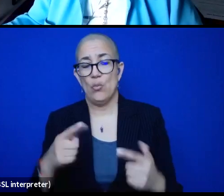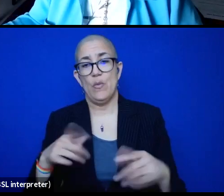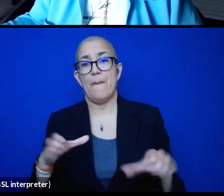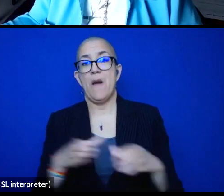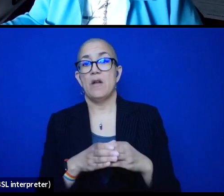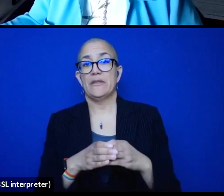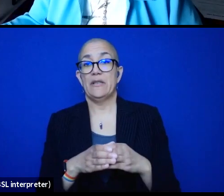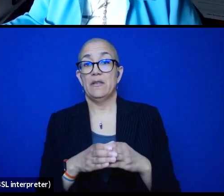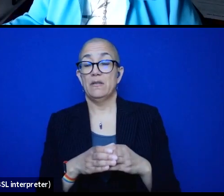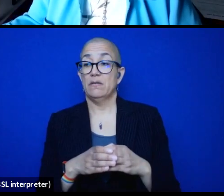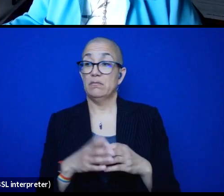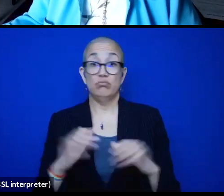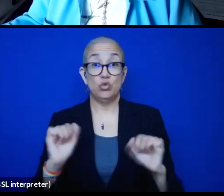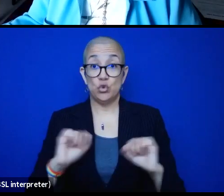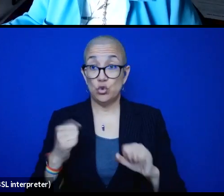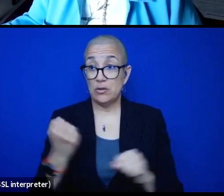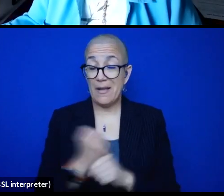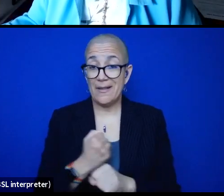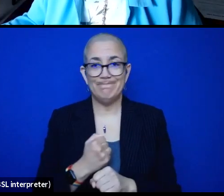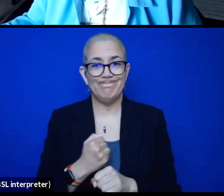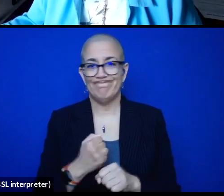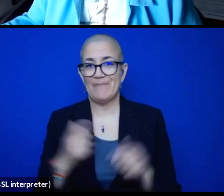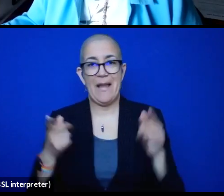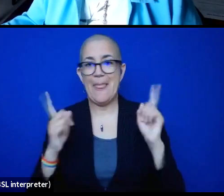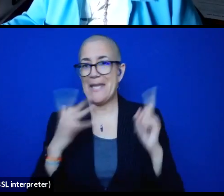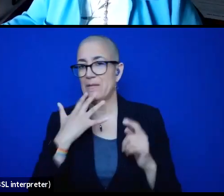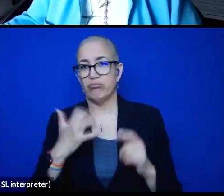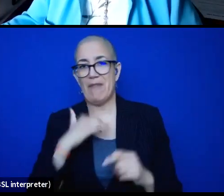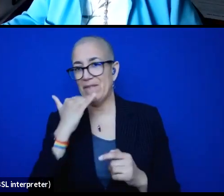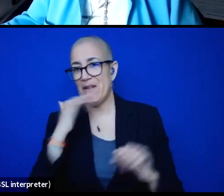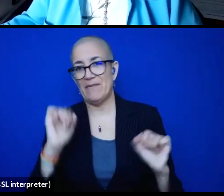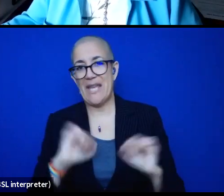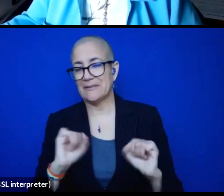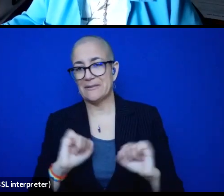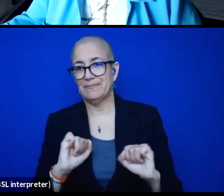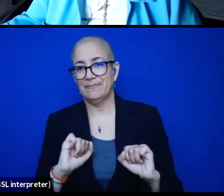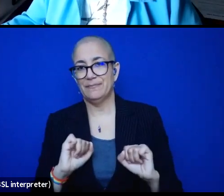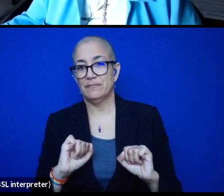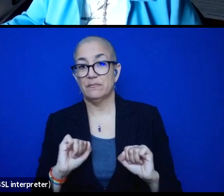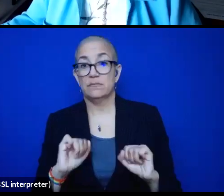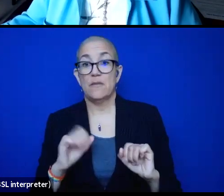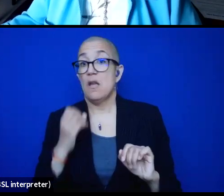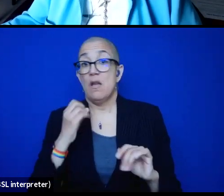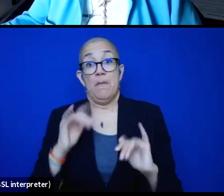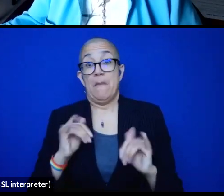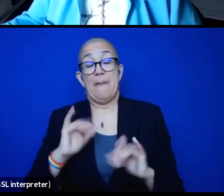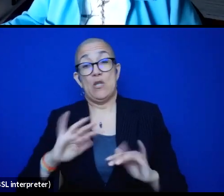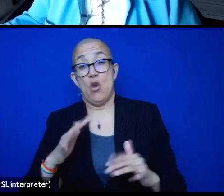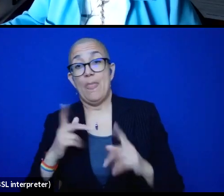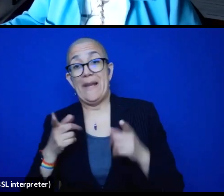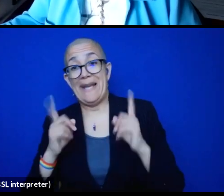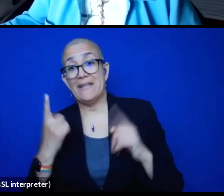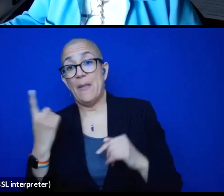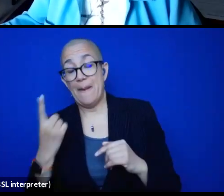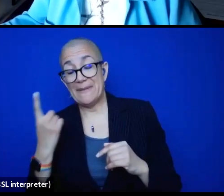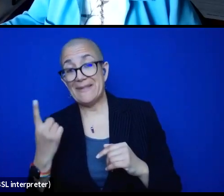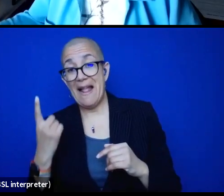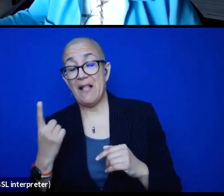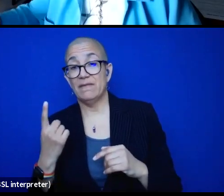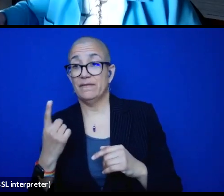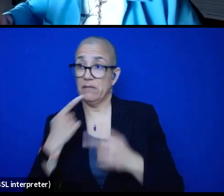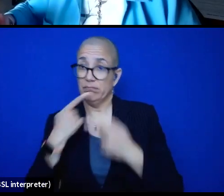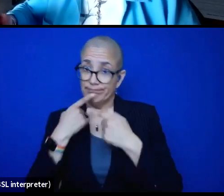leader brave enough to say, you know, come on, let's do this. And it won't be necessarily the leader themselves that does it. I think it should be as a party. Let's debate this